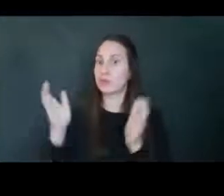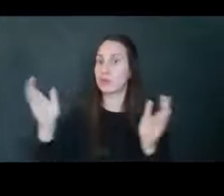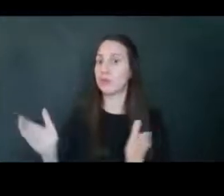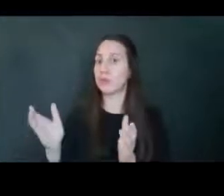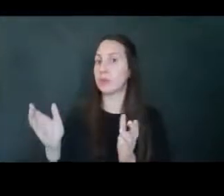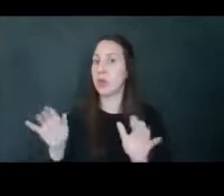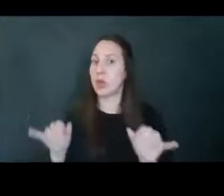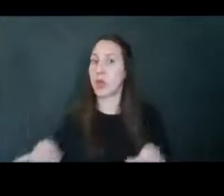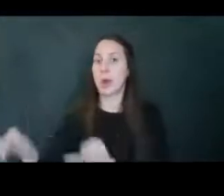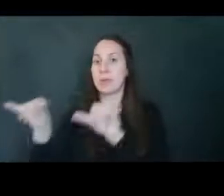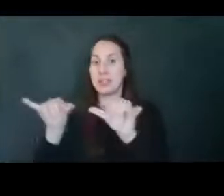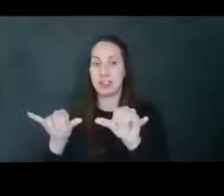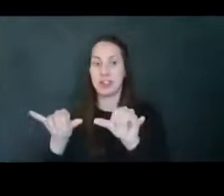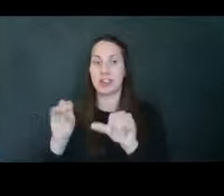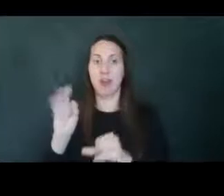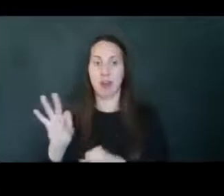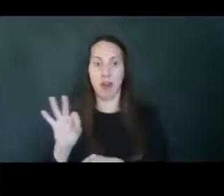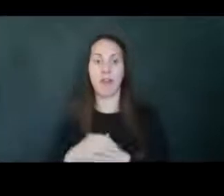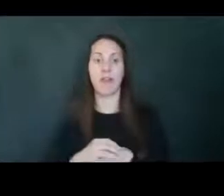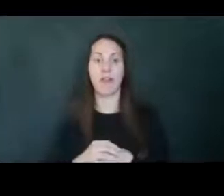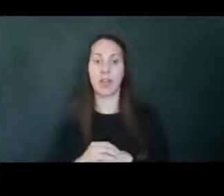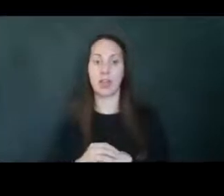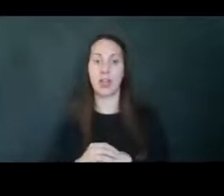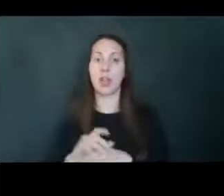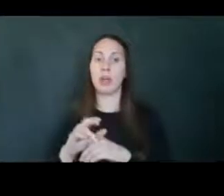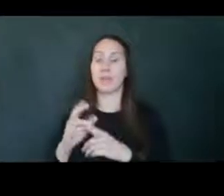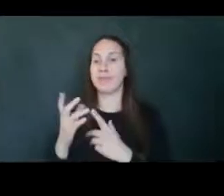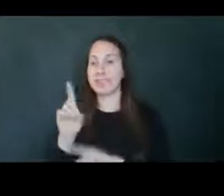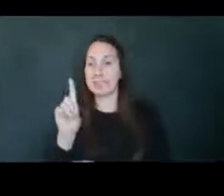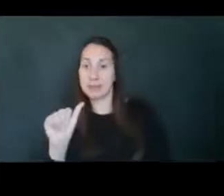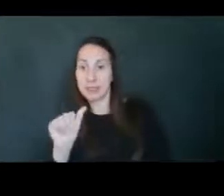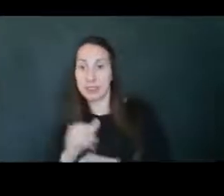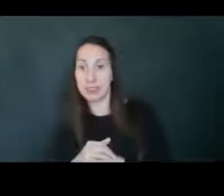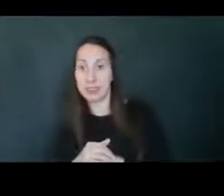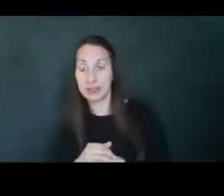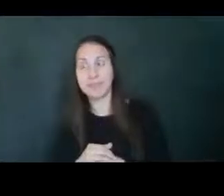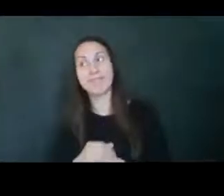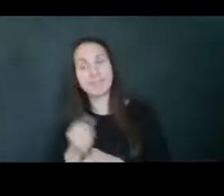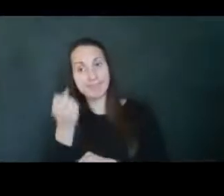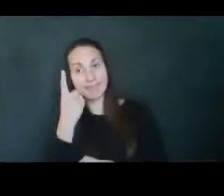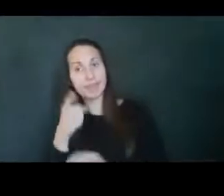be done without the support of our leaders and our